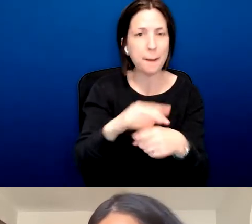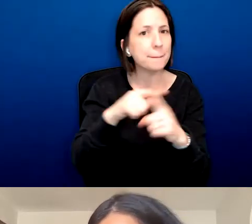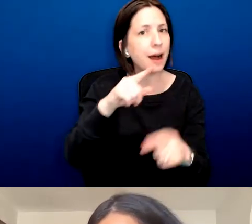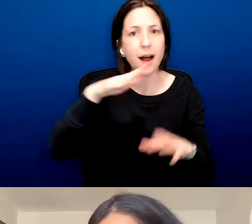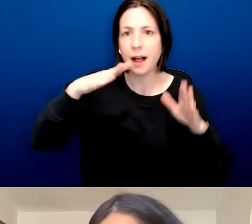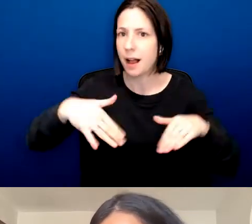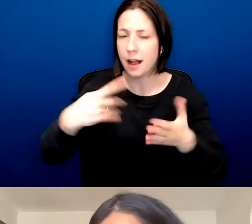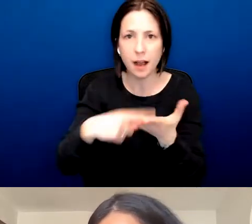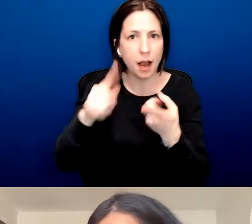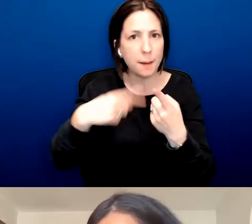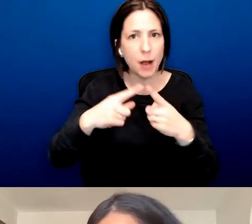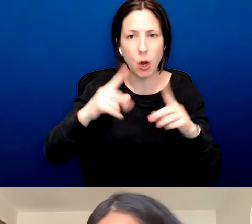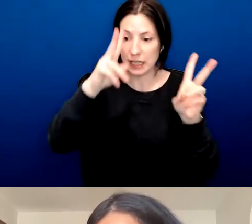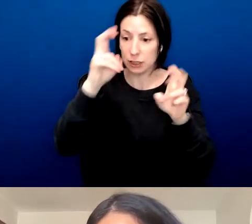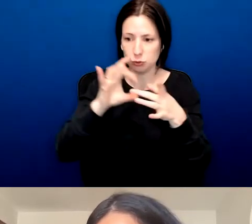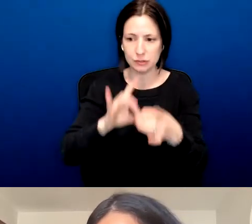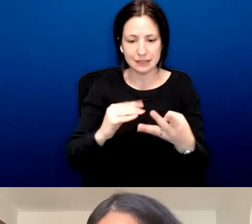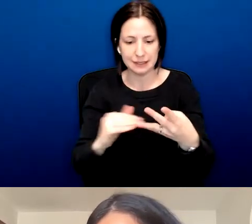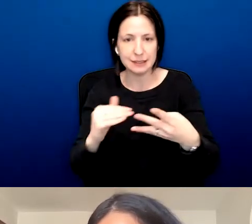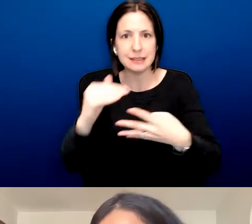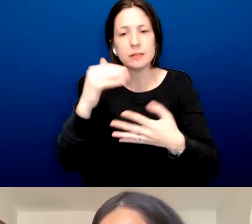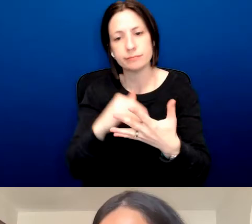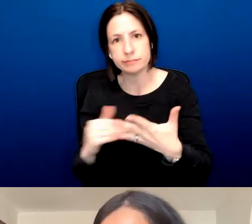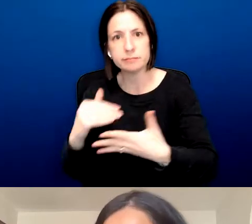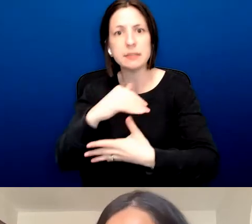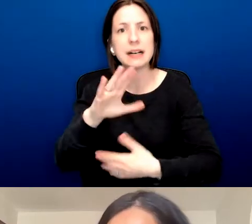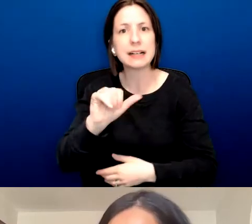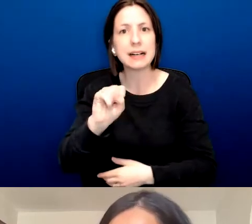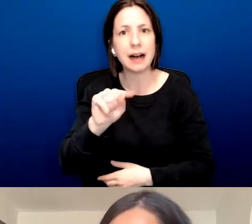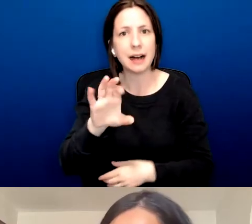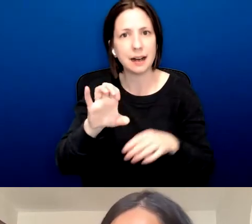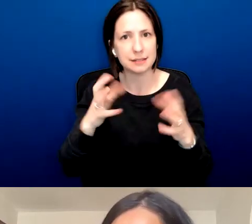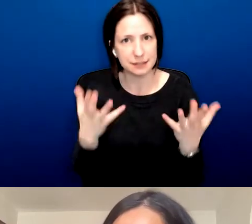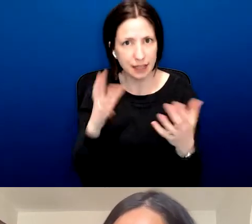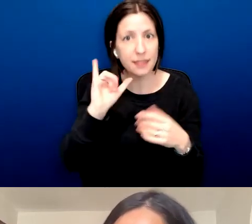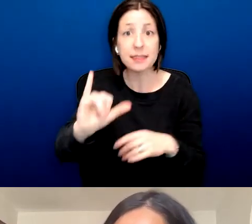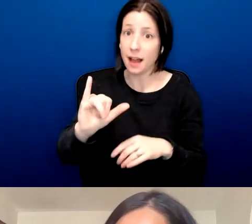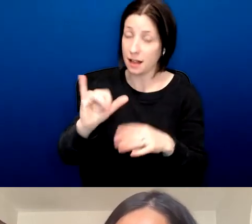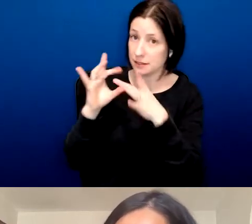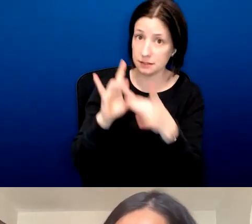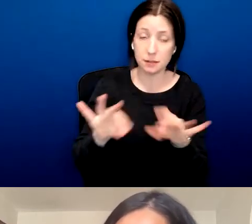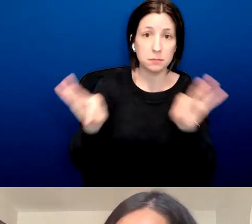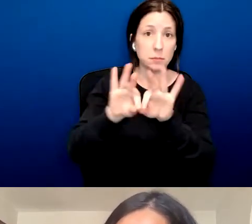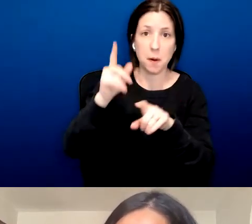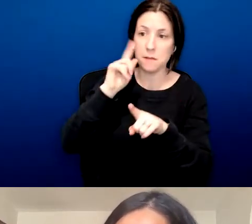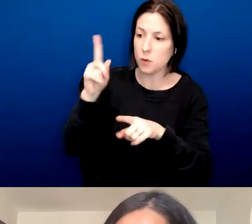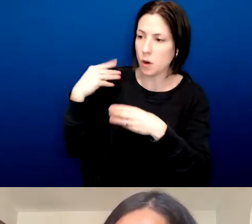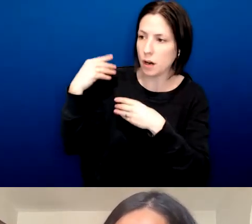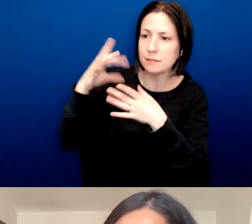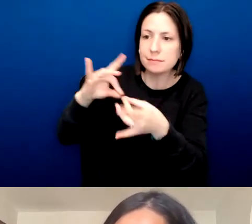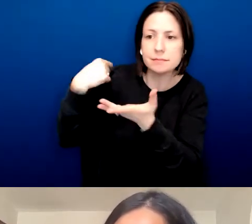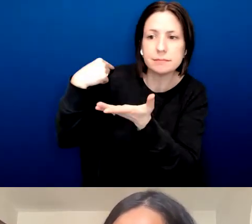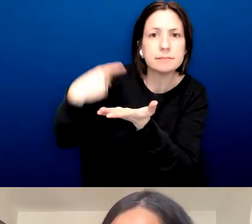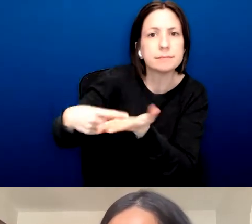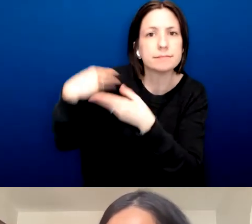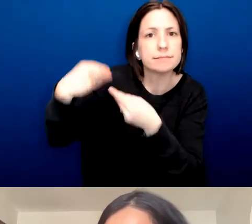integral to our historical oppressions in the Indian context, in the South Asian context. So